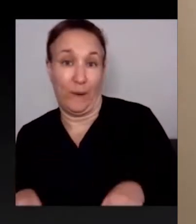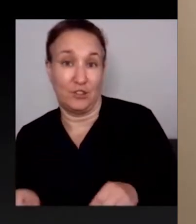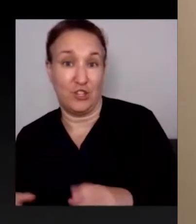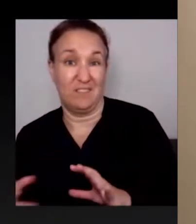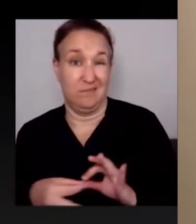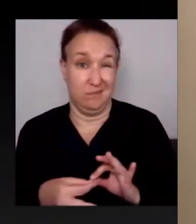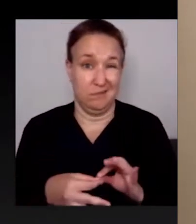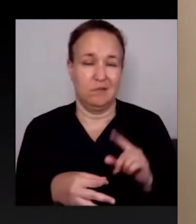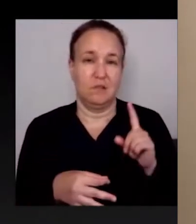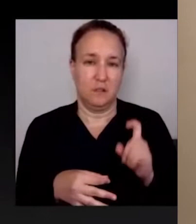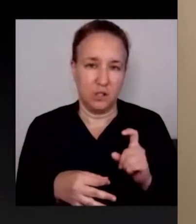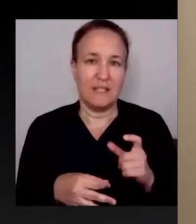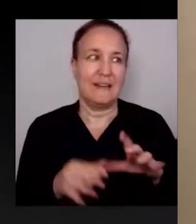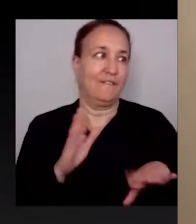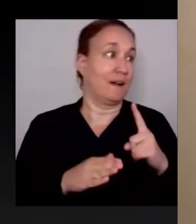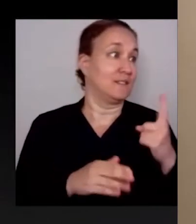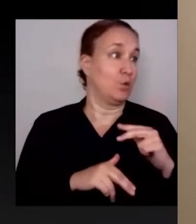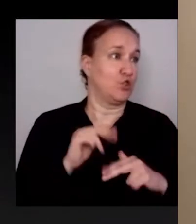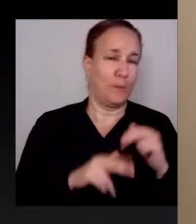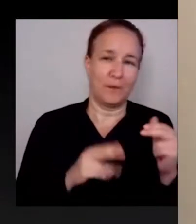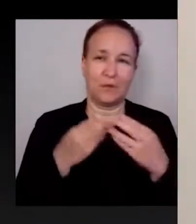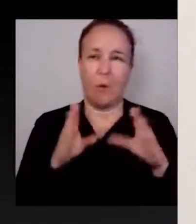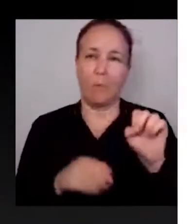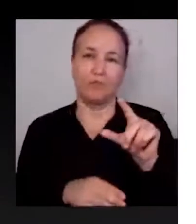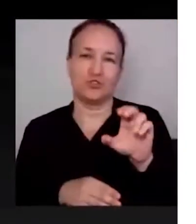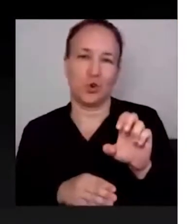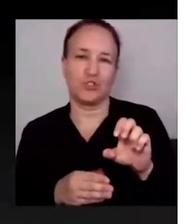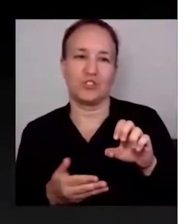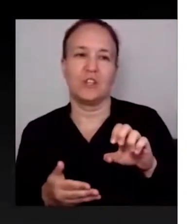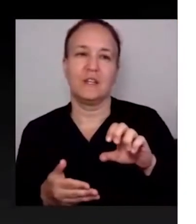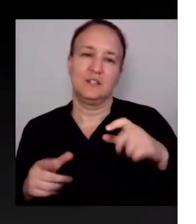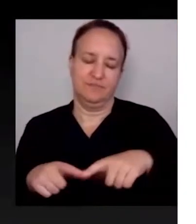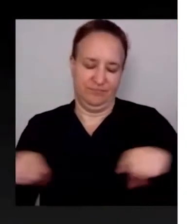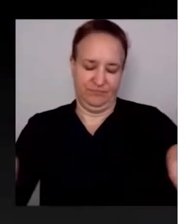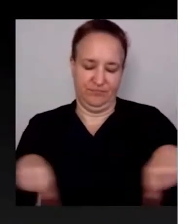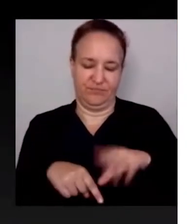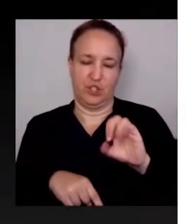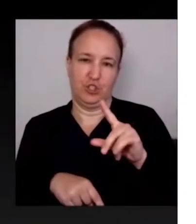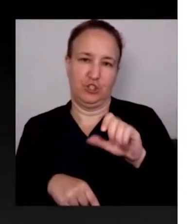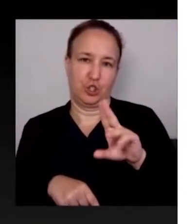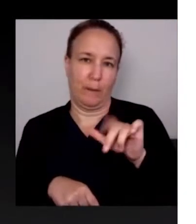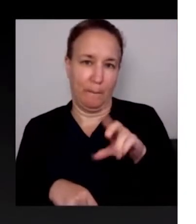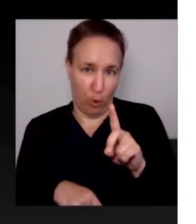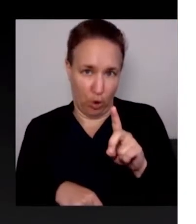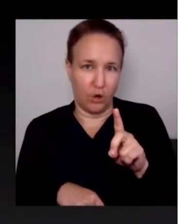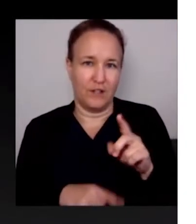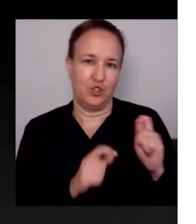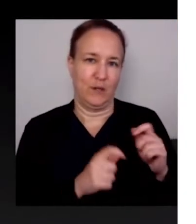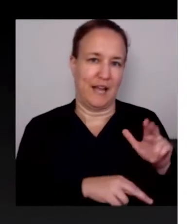first find someone to build you an open source circuit board to adapt the chair to the XAC.